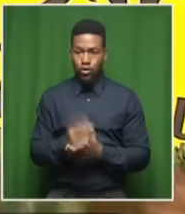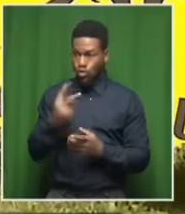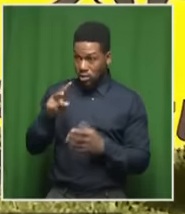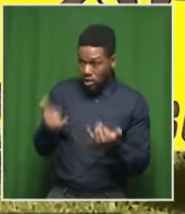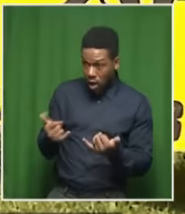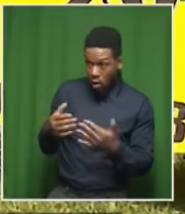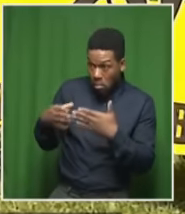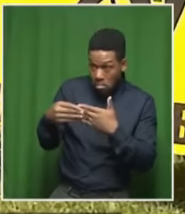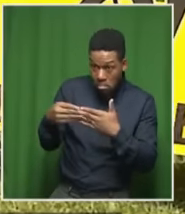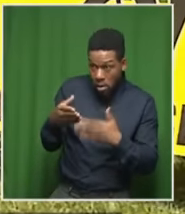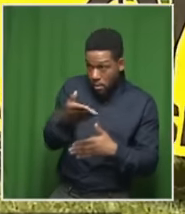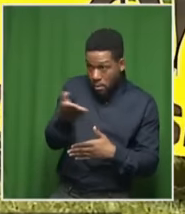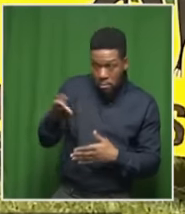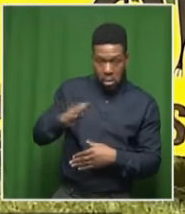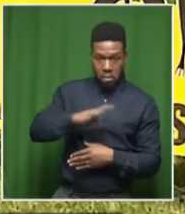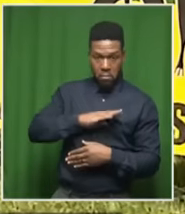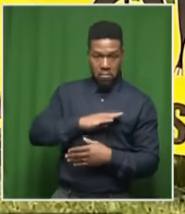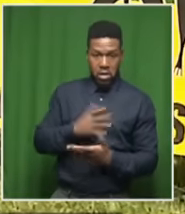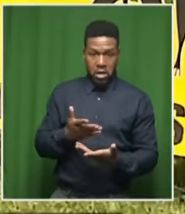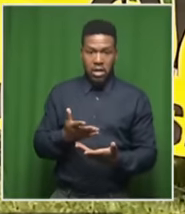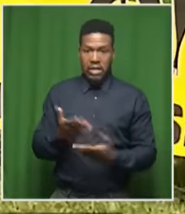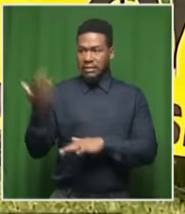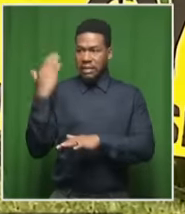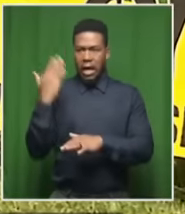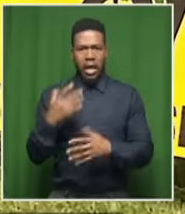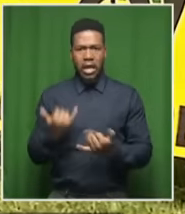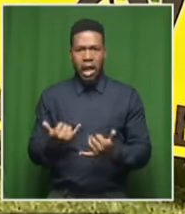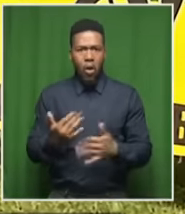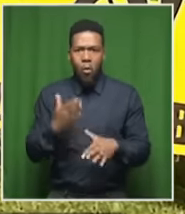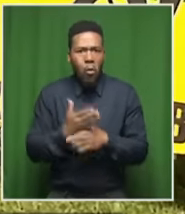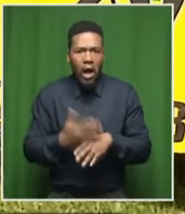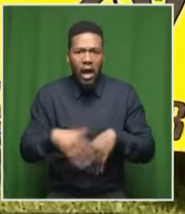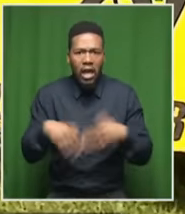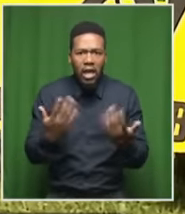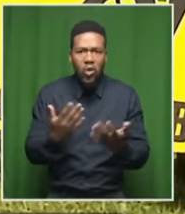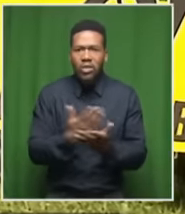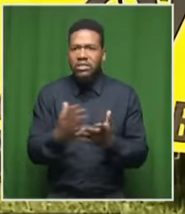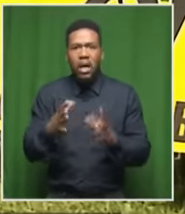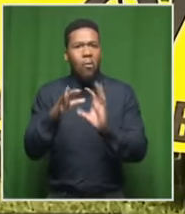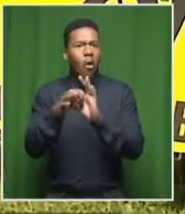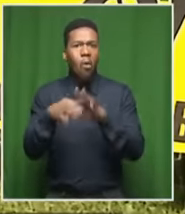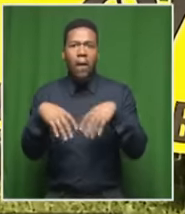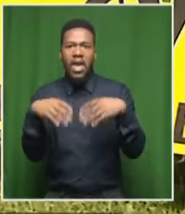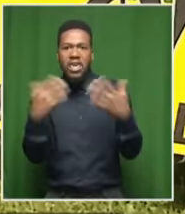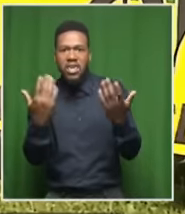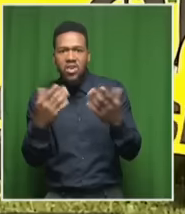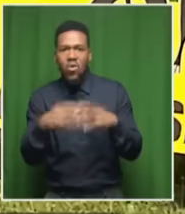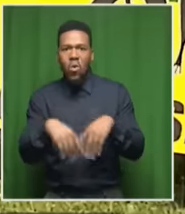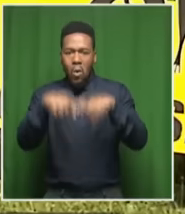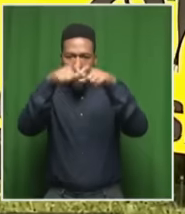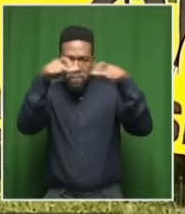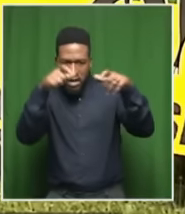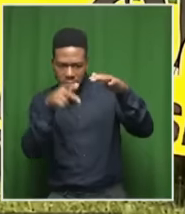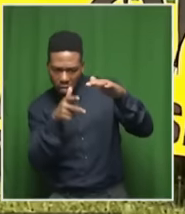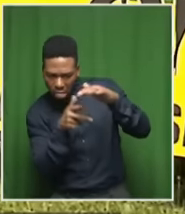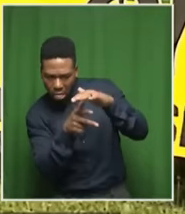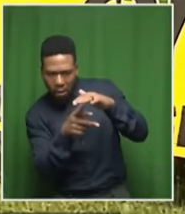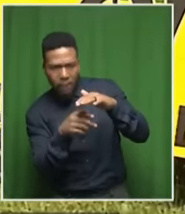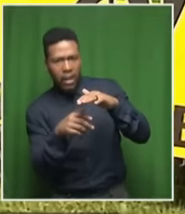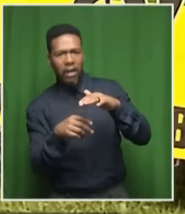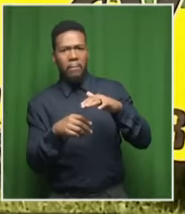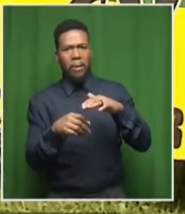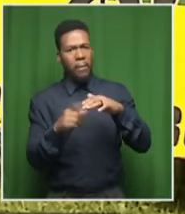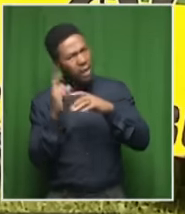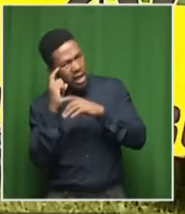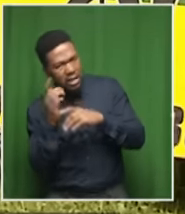are here around. Some of them are unemployed. Some of them are staying in bridges, for that matter. Others are staying in family homes where they sleep in a